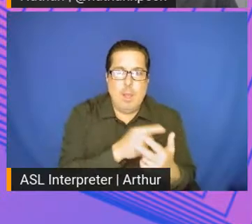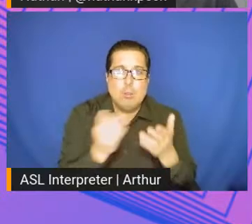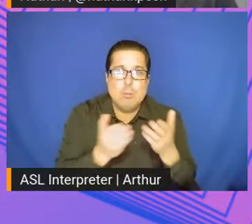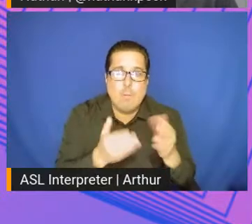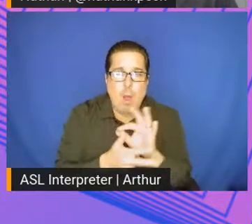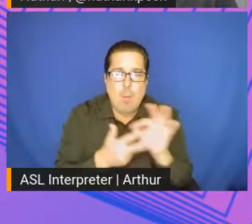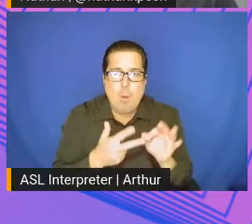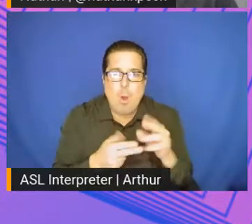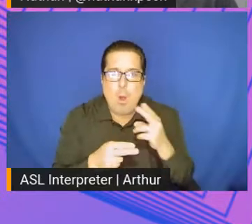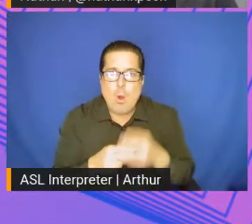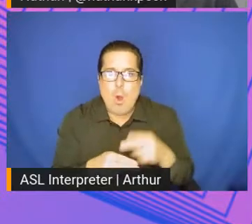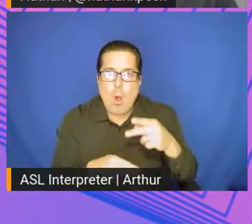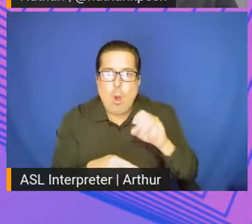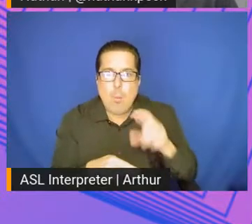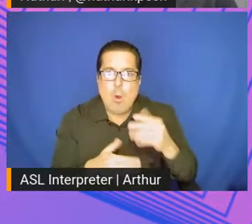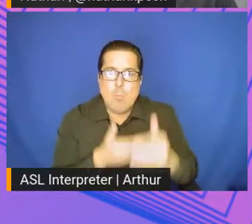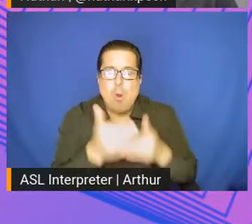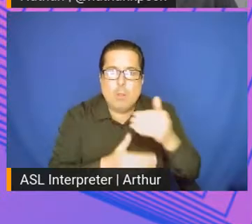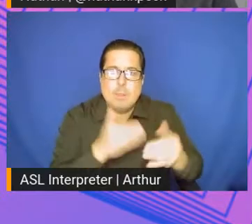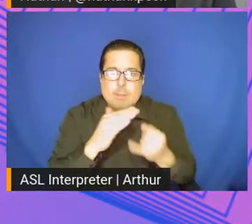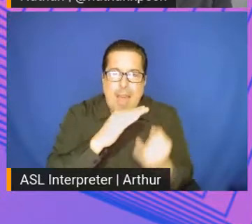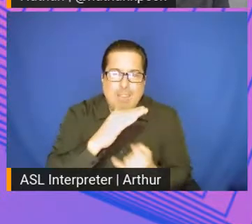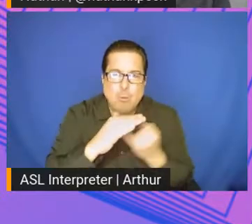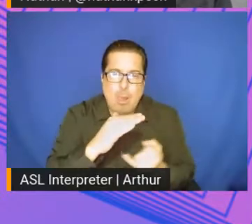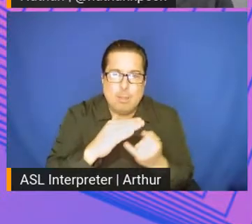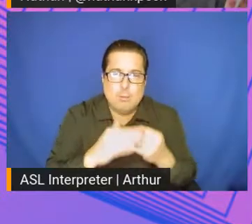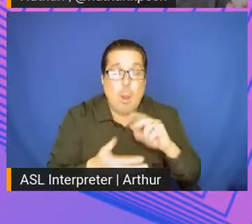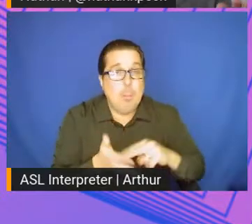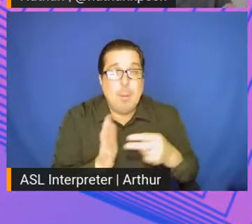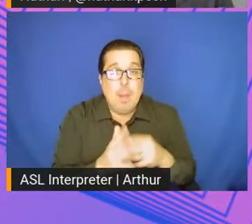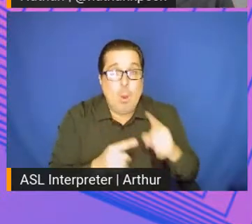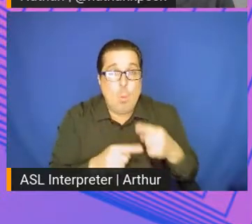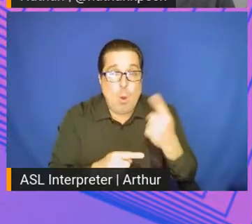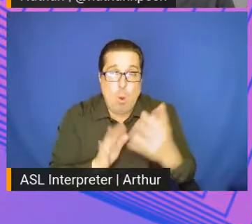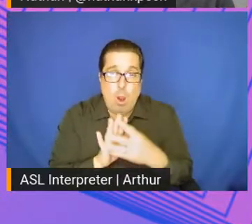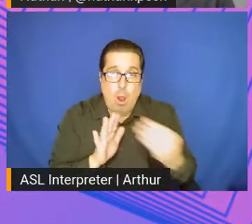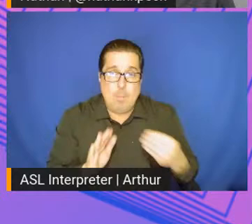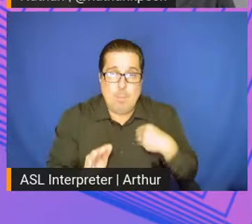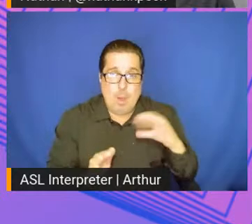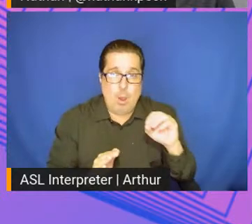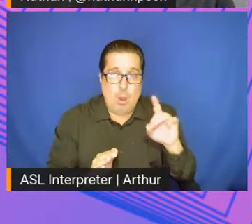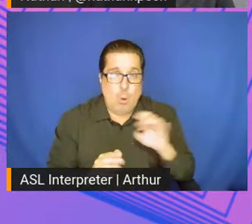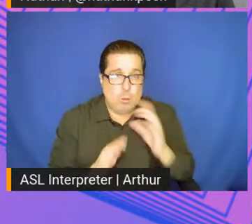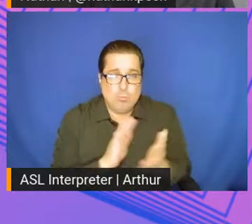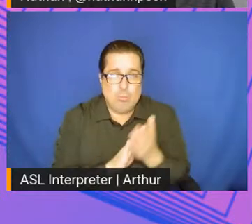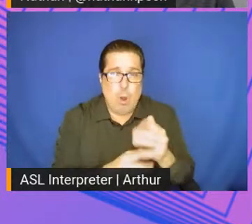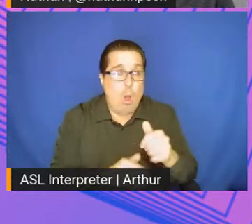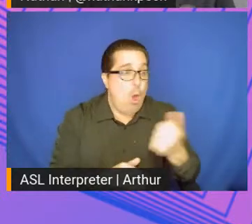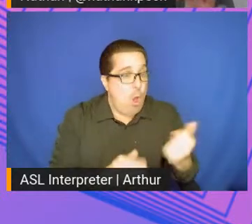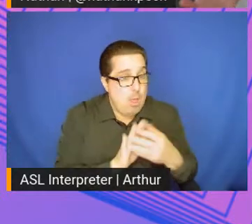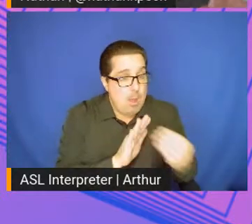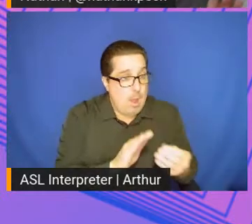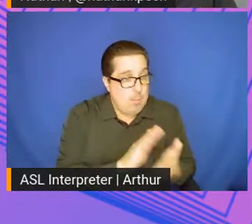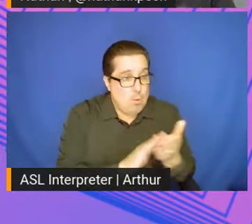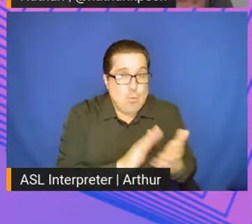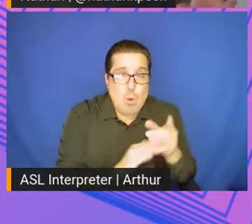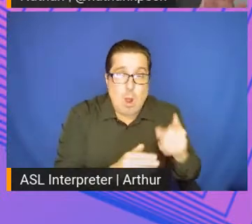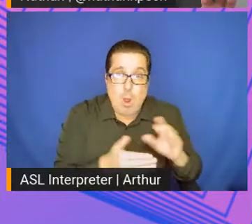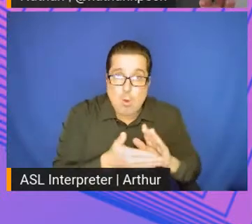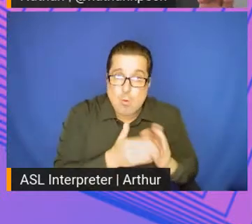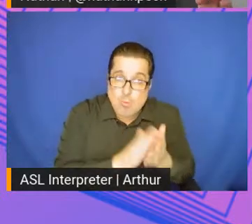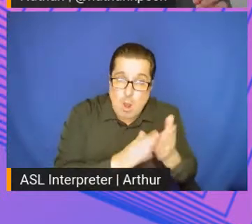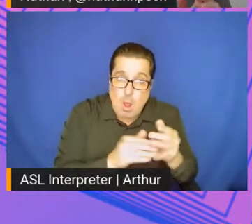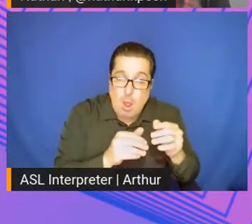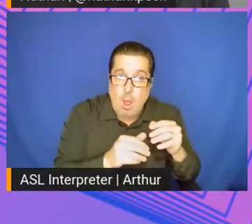per process isolation, which means that when one copy of my code is running and another copy of my code is running, they're running in completely